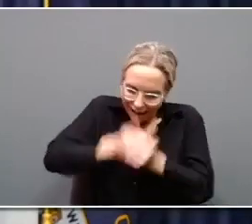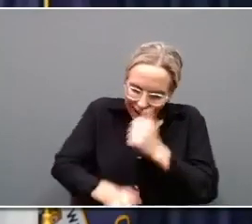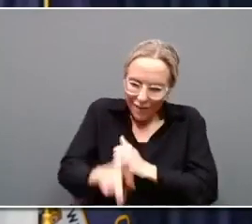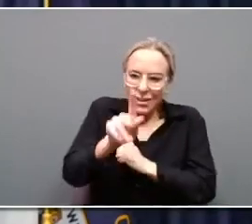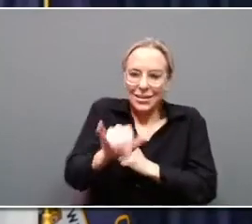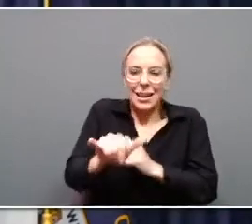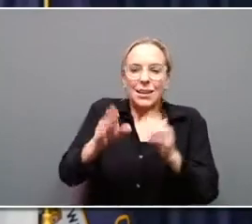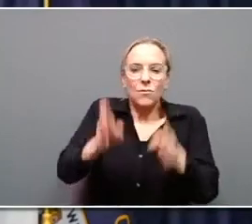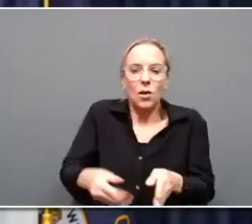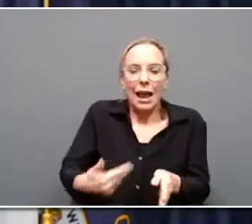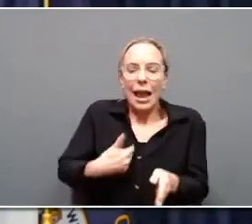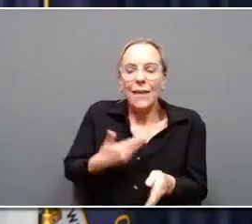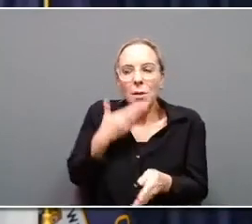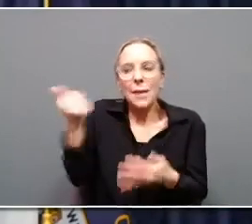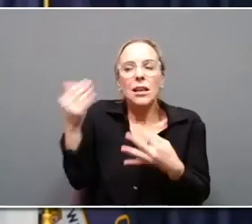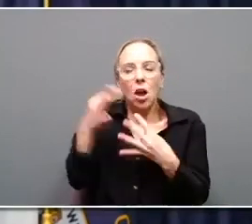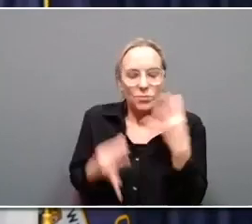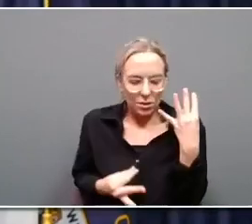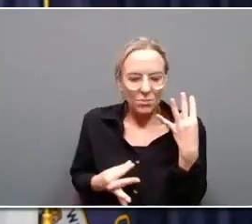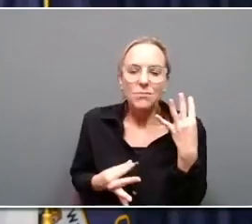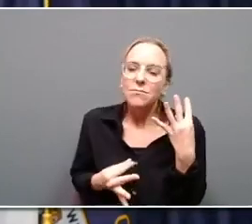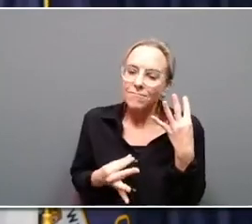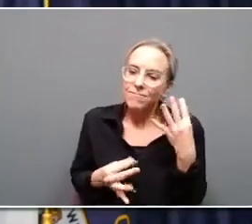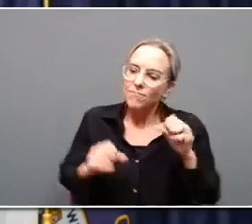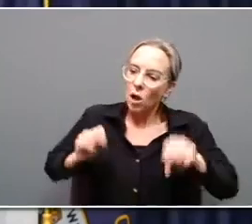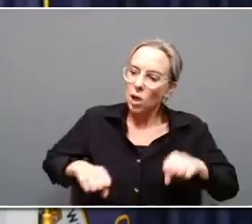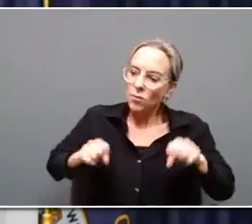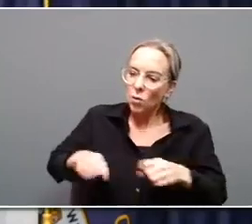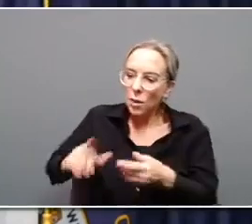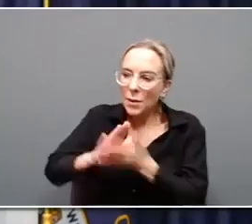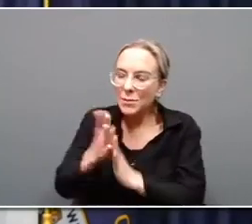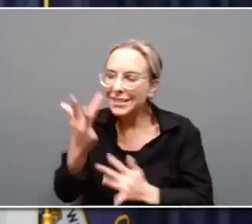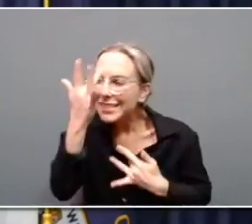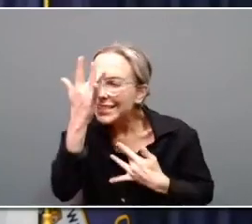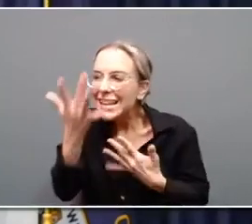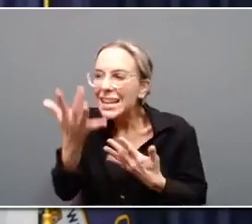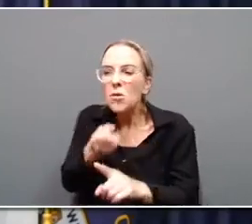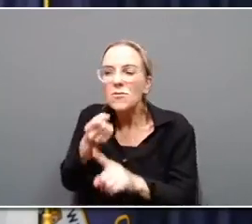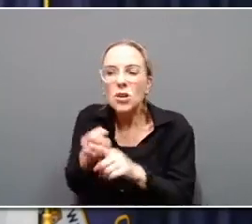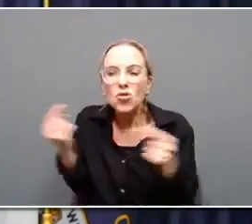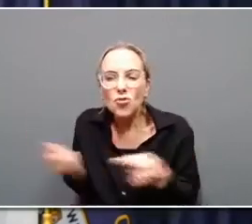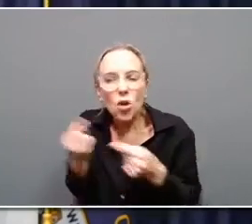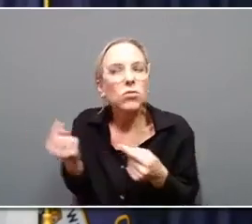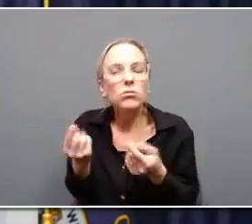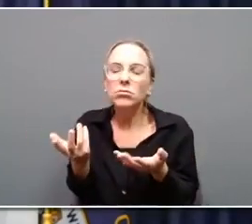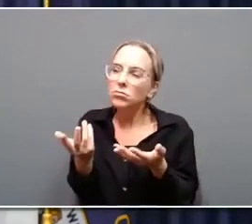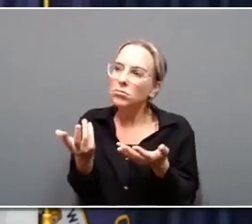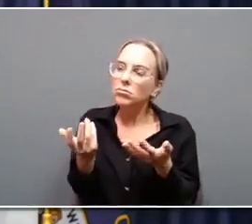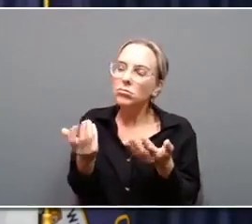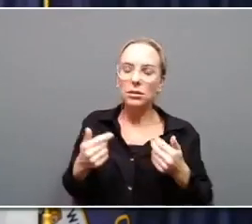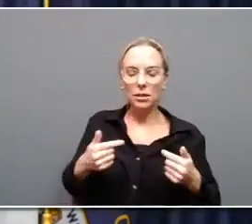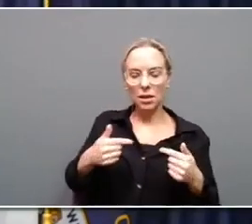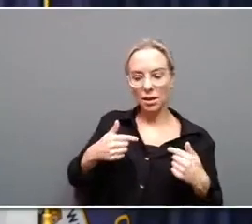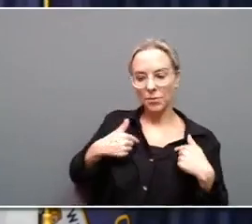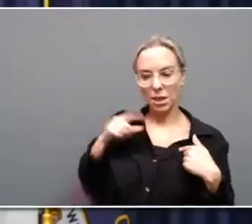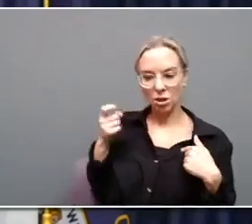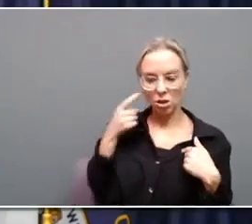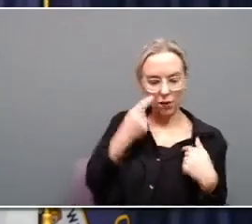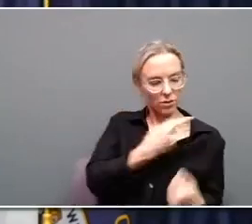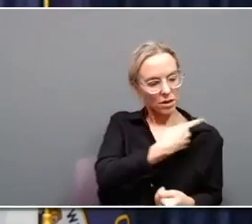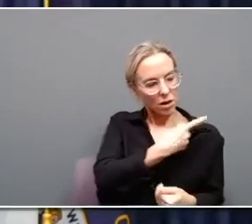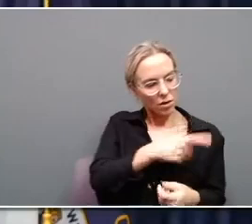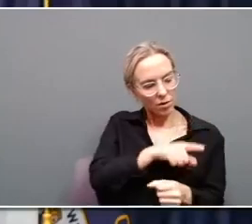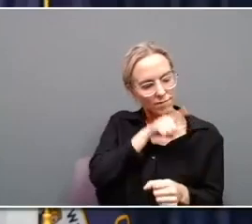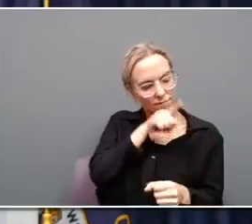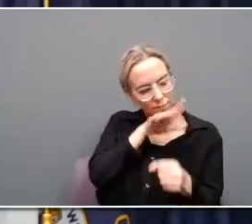best options possible when they get sick or injured. And Governor Beshear and I pledge to continue working hard to